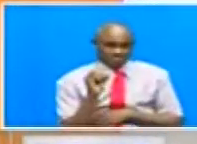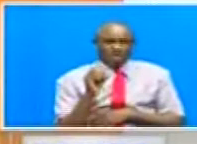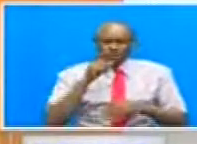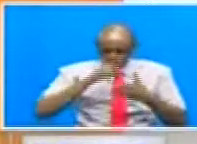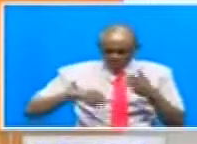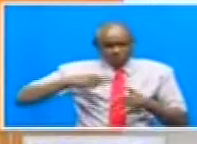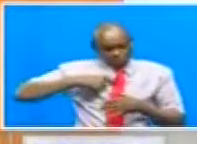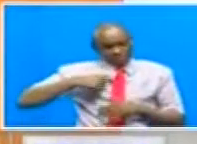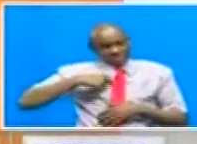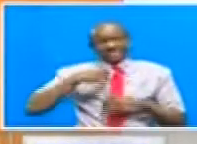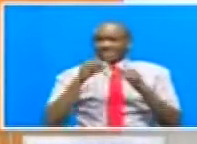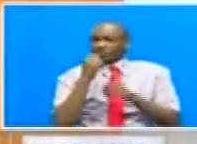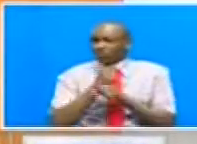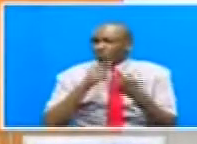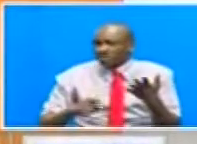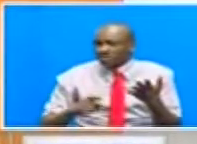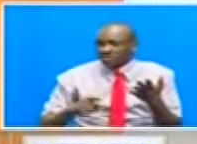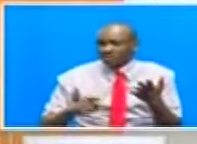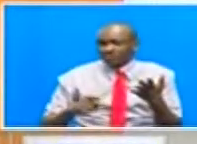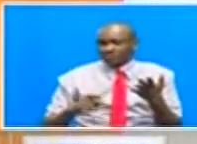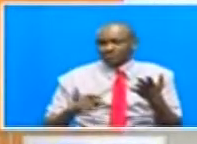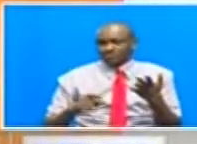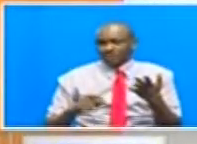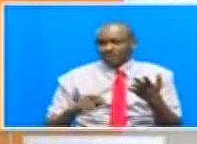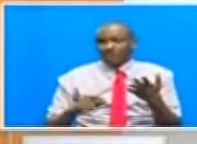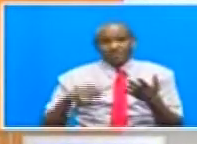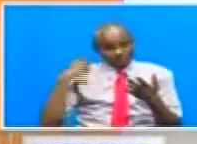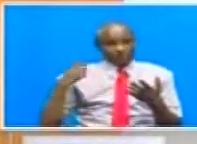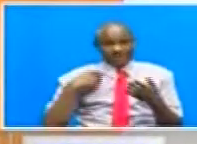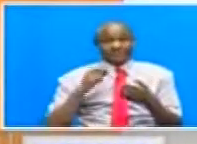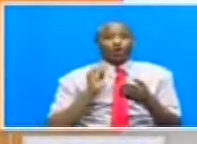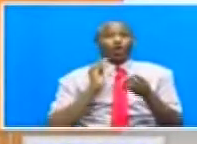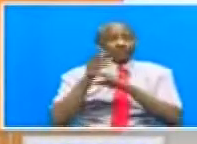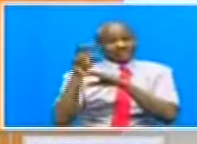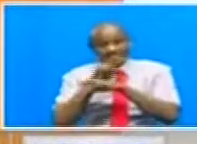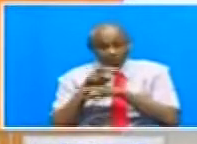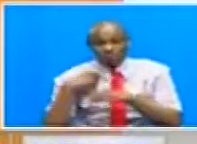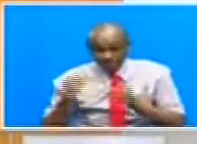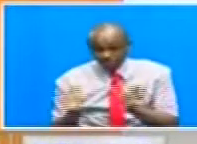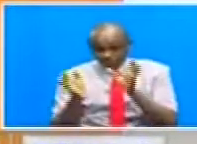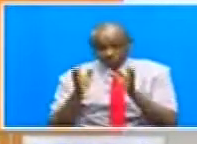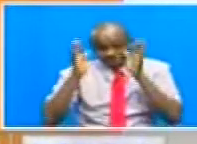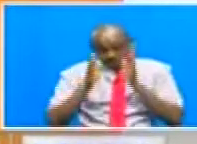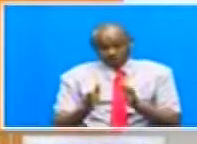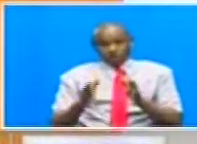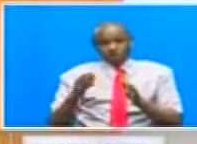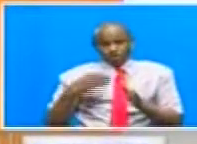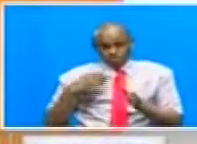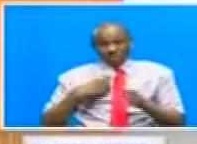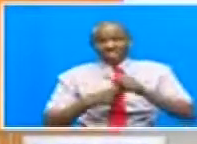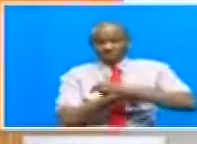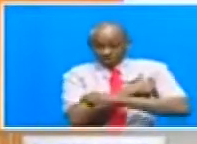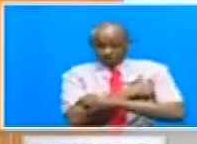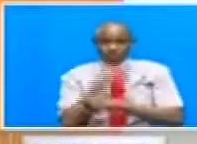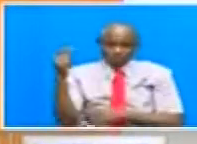do, we even try in terms of oversight. We push the custodian, who is actually the chief valuer,